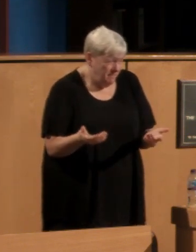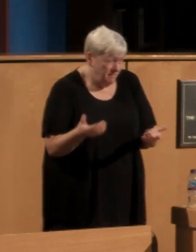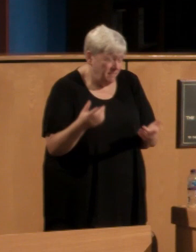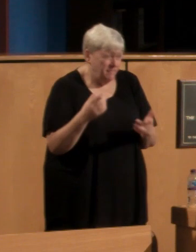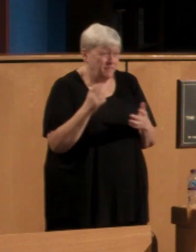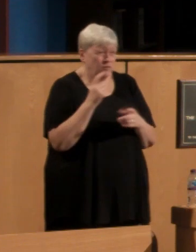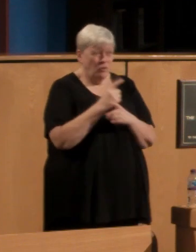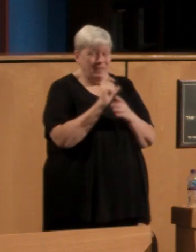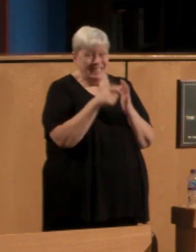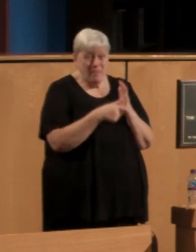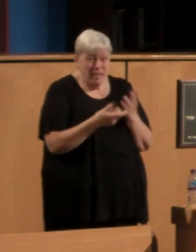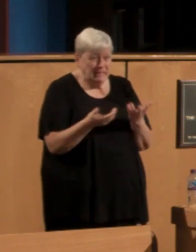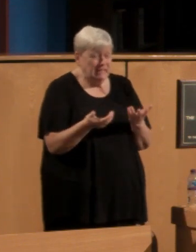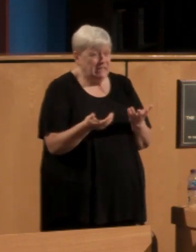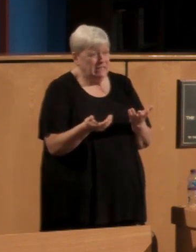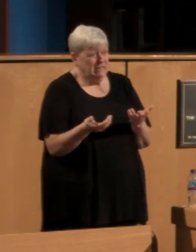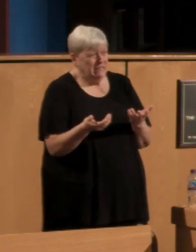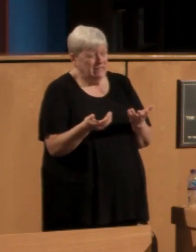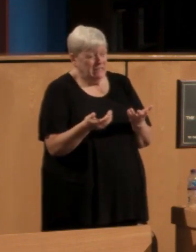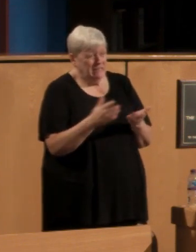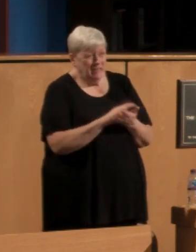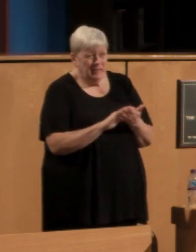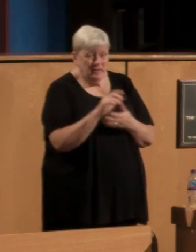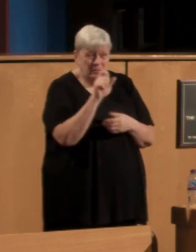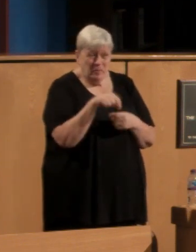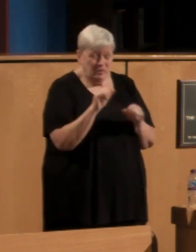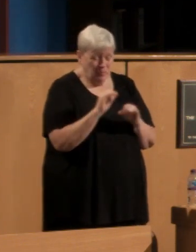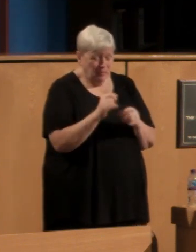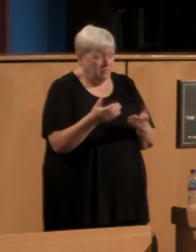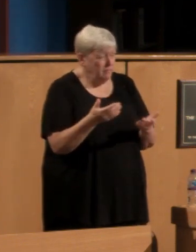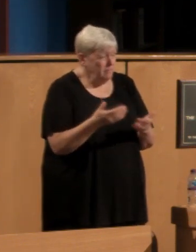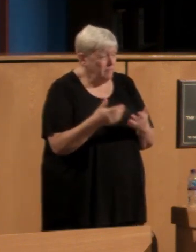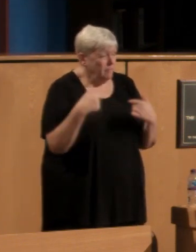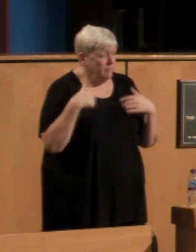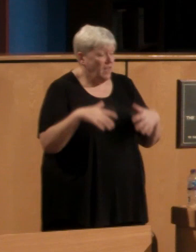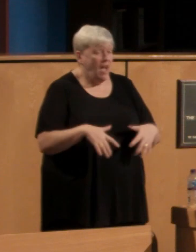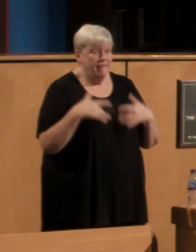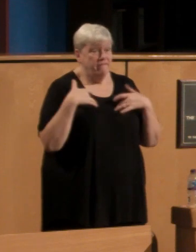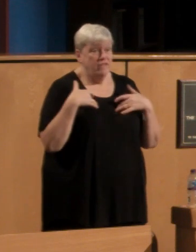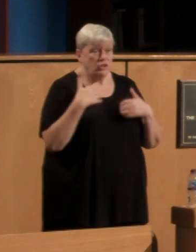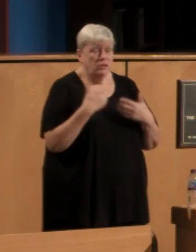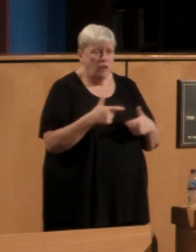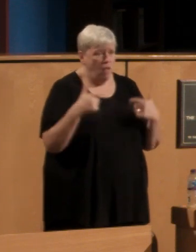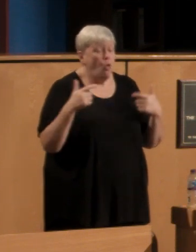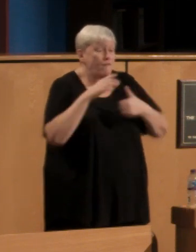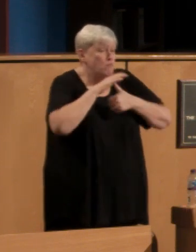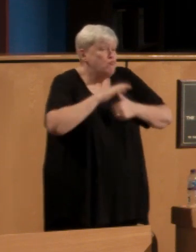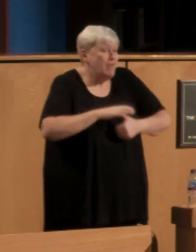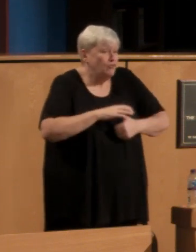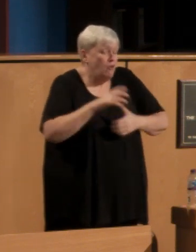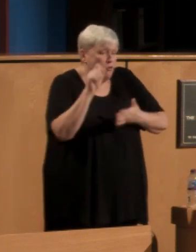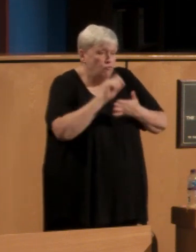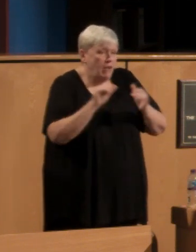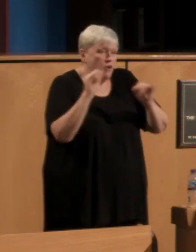disability. And in that sense, I feel a lot of pressure in writing horror to